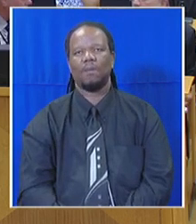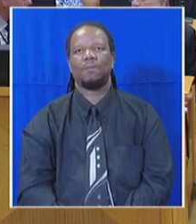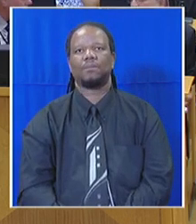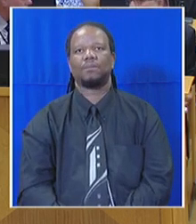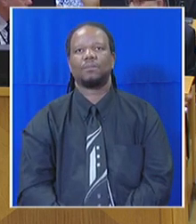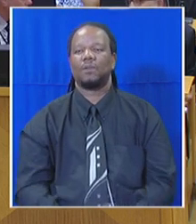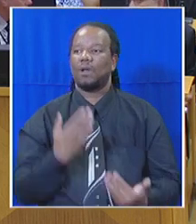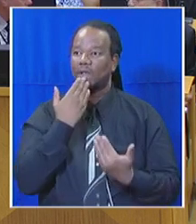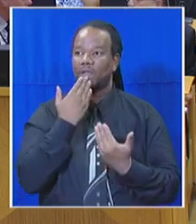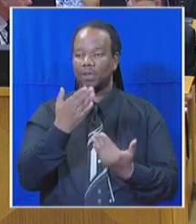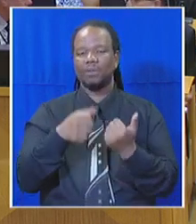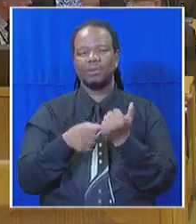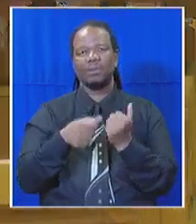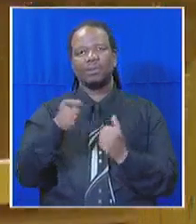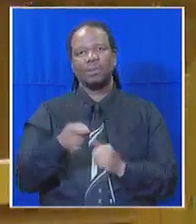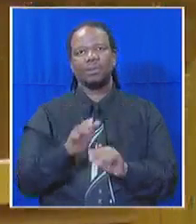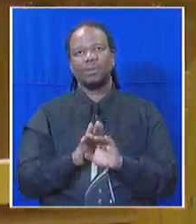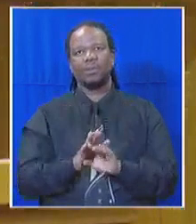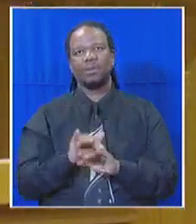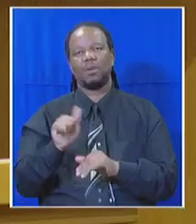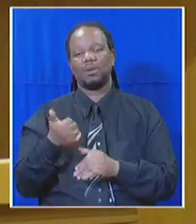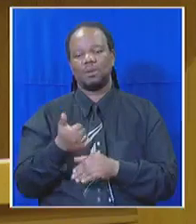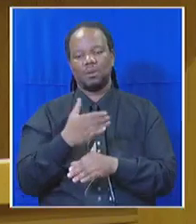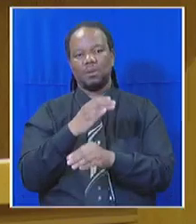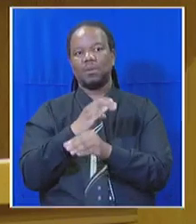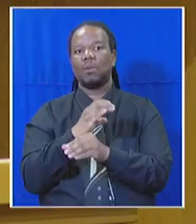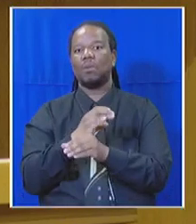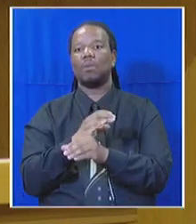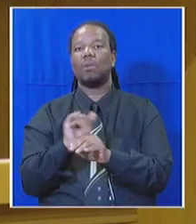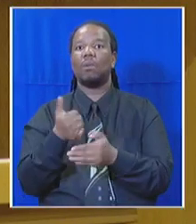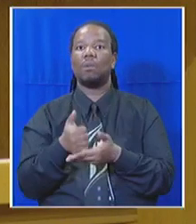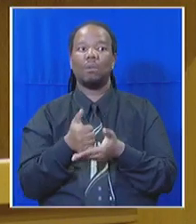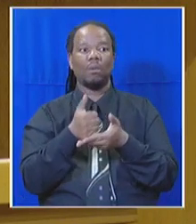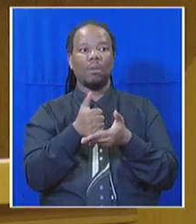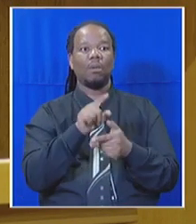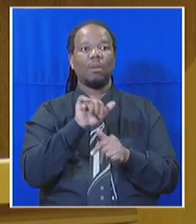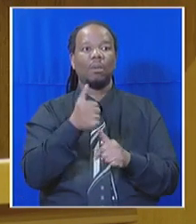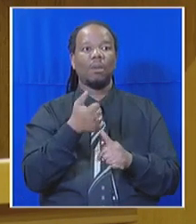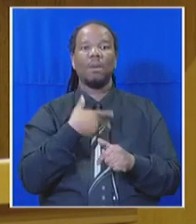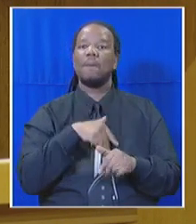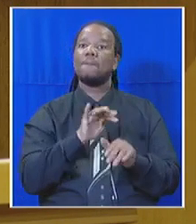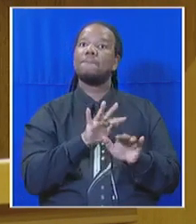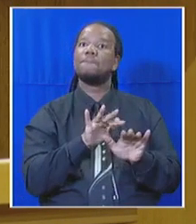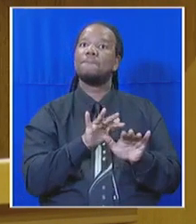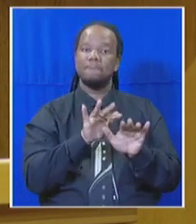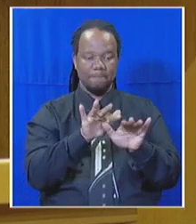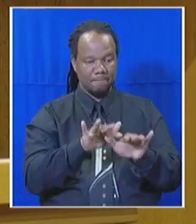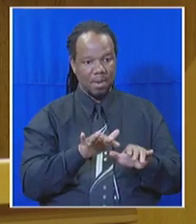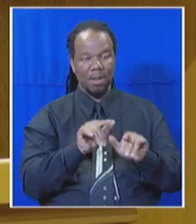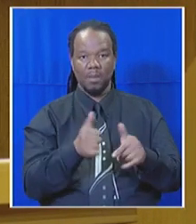Thank you, Deputy Speaker. The Congress of the People urges Parliament and all portfolio committees to extend the scope of the budget